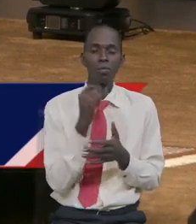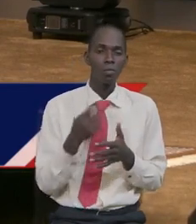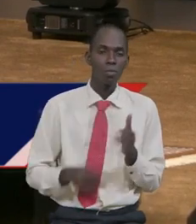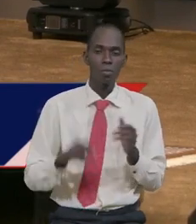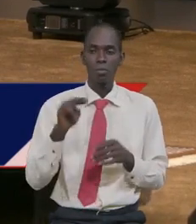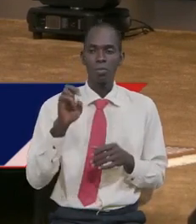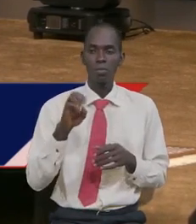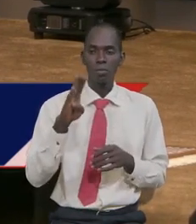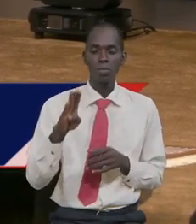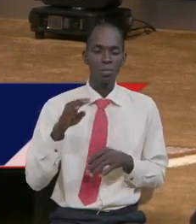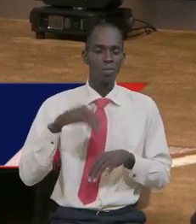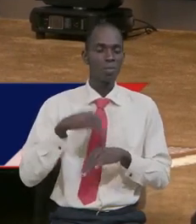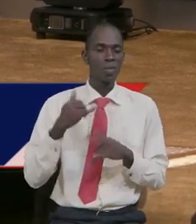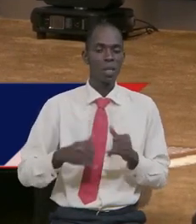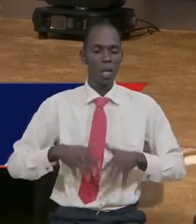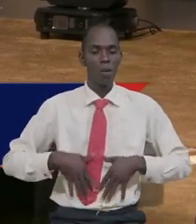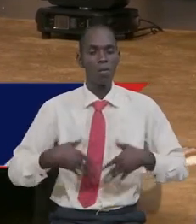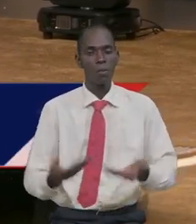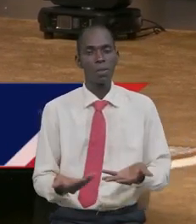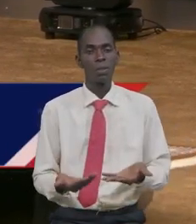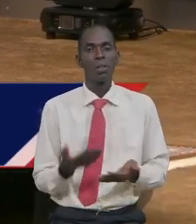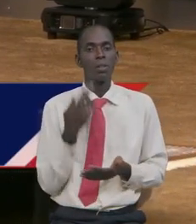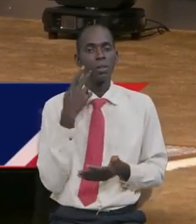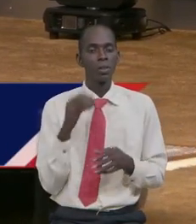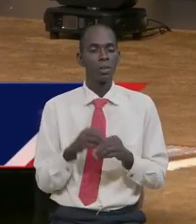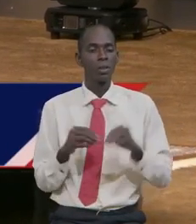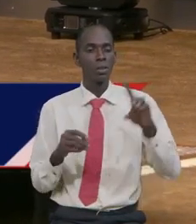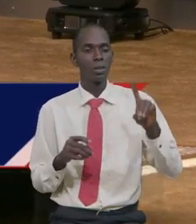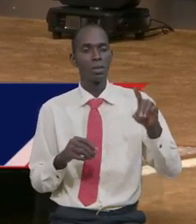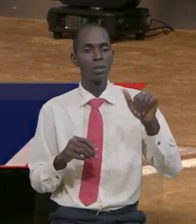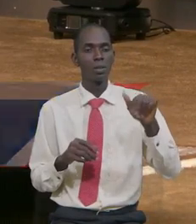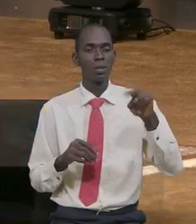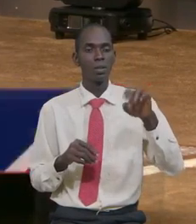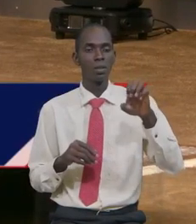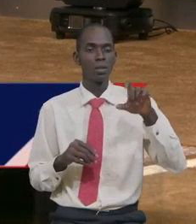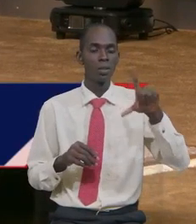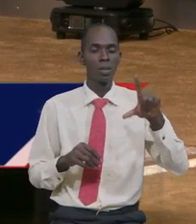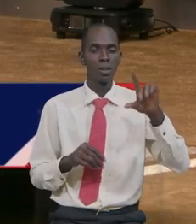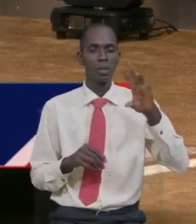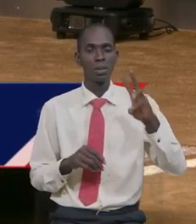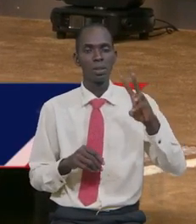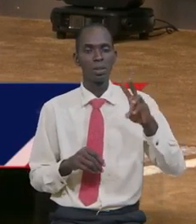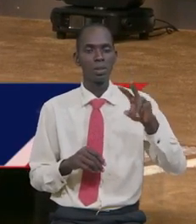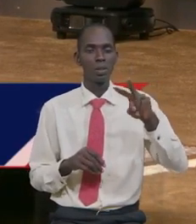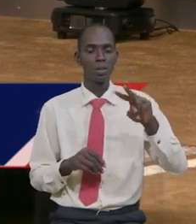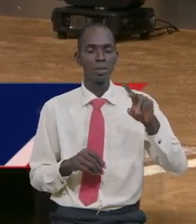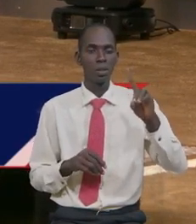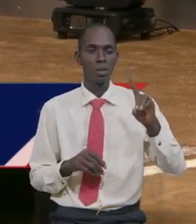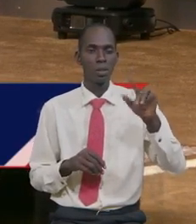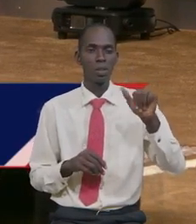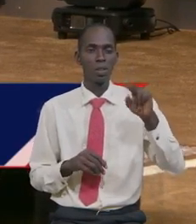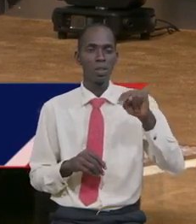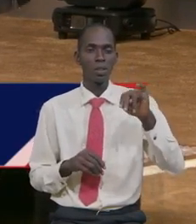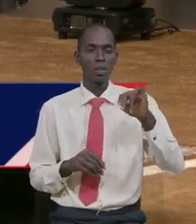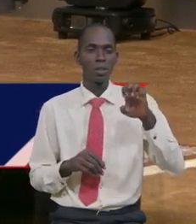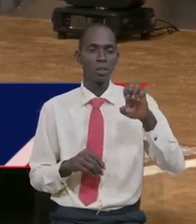eventually confessed. And then we're told in Daniel chapter 6, reading from verse 26.